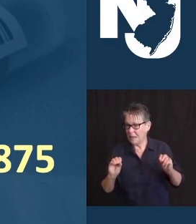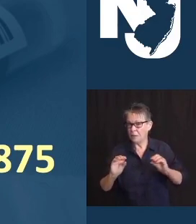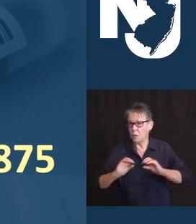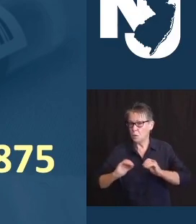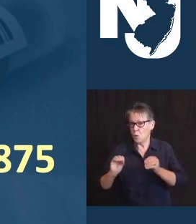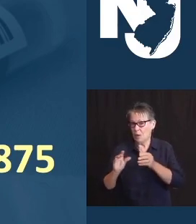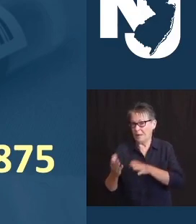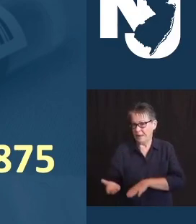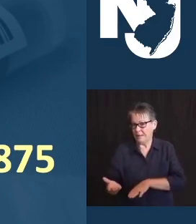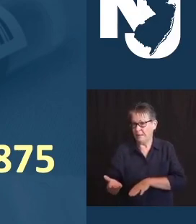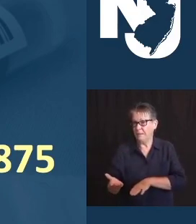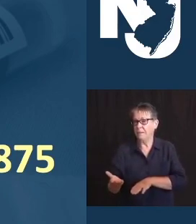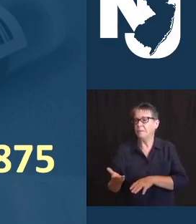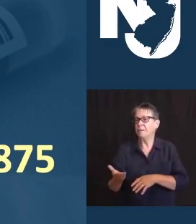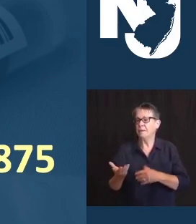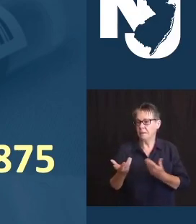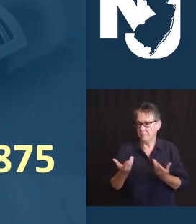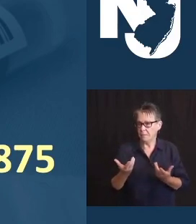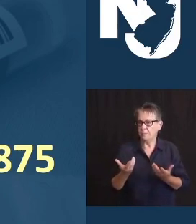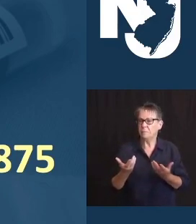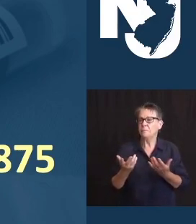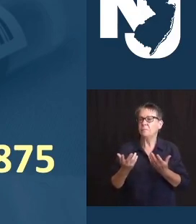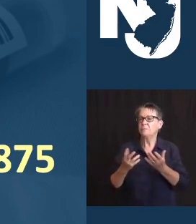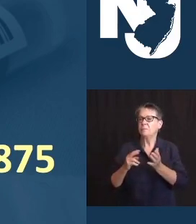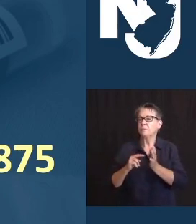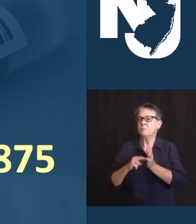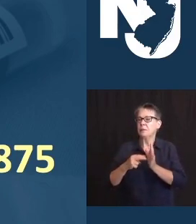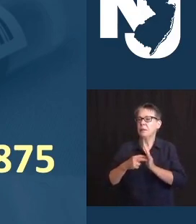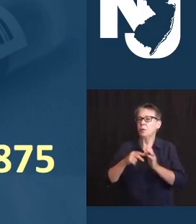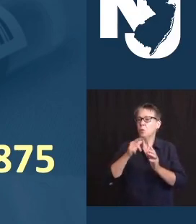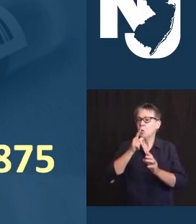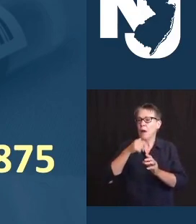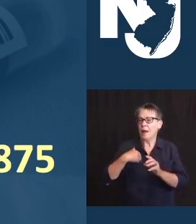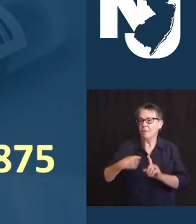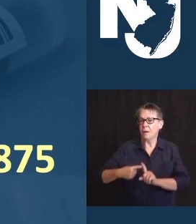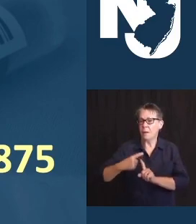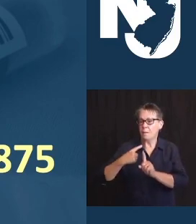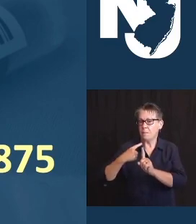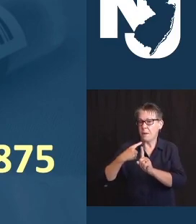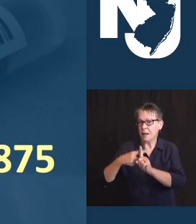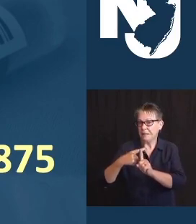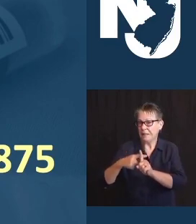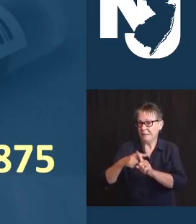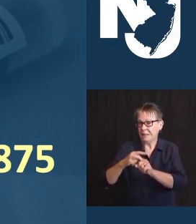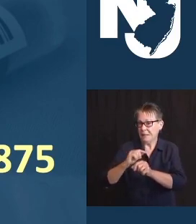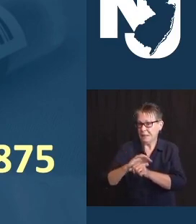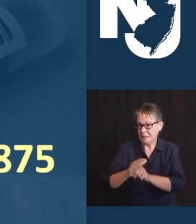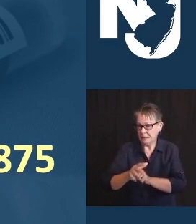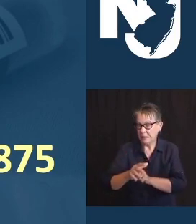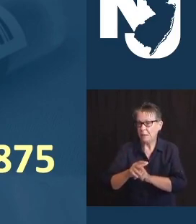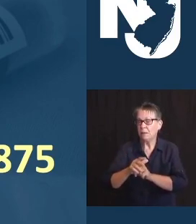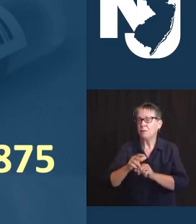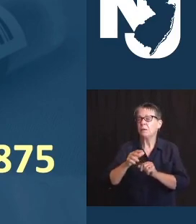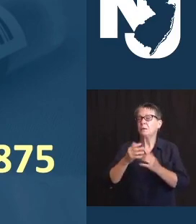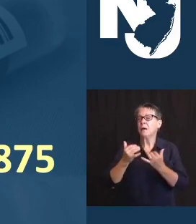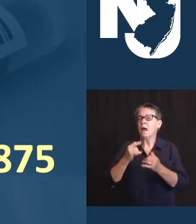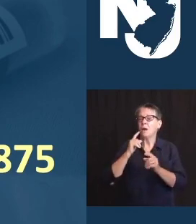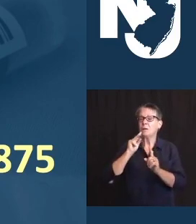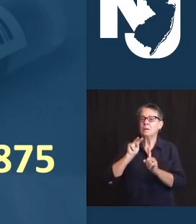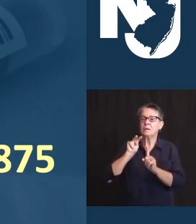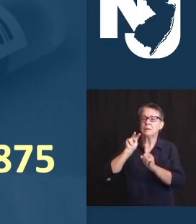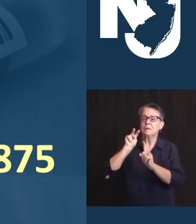cases. This is a lagging indicator of what we were seeing, and again, I'm simplifying, about a month ago,